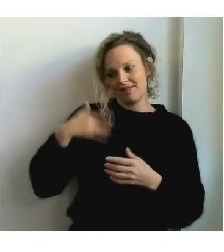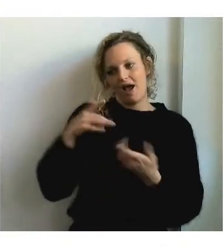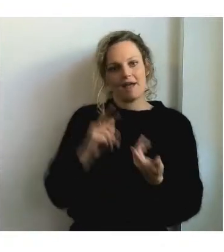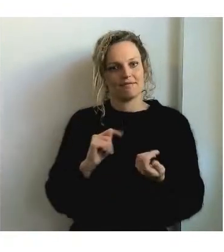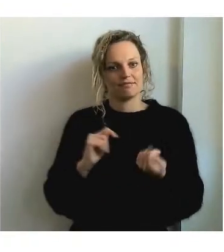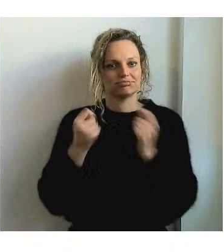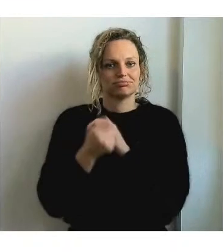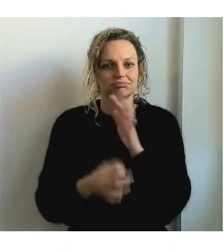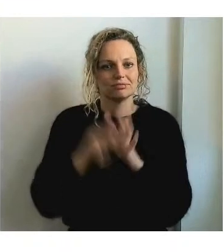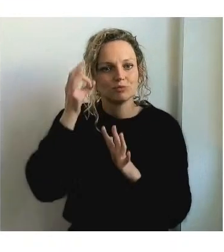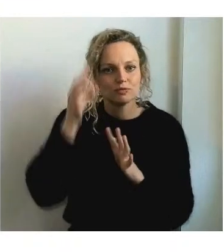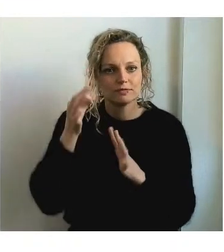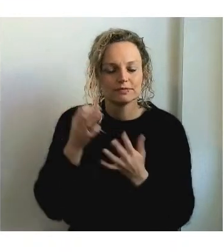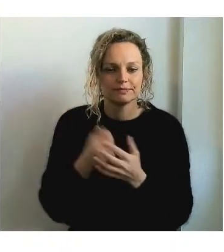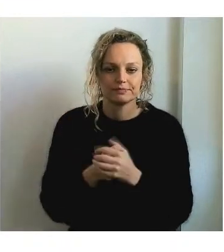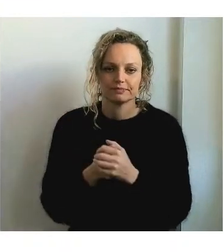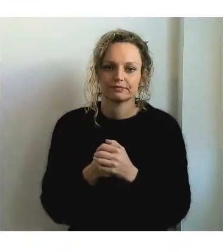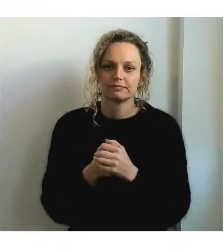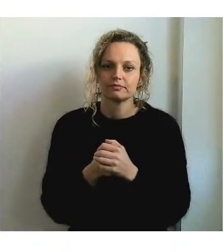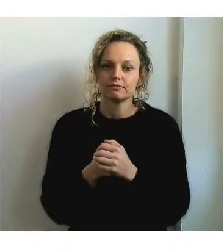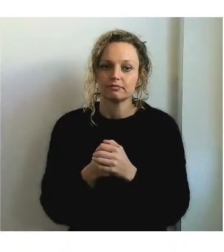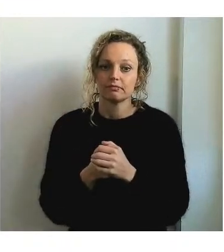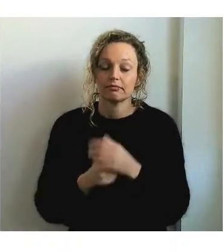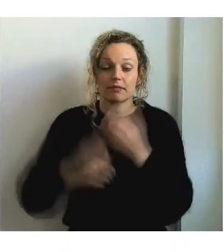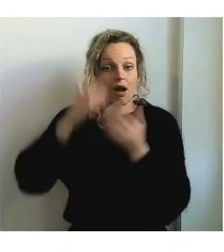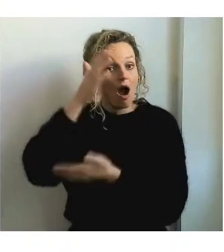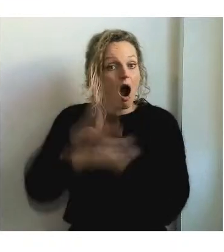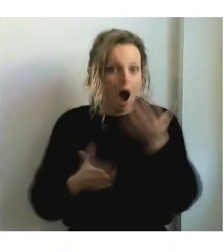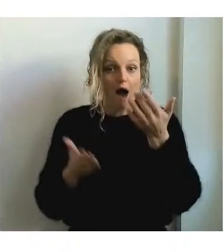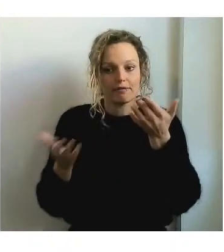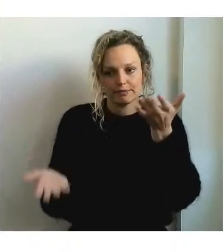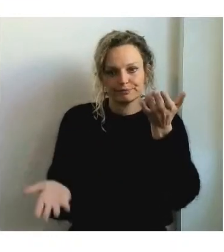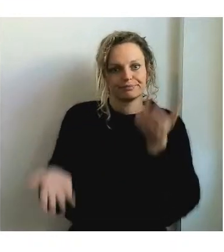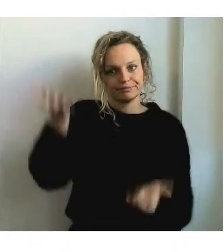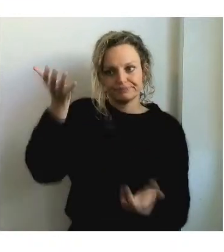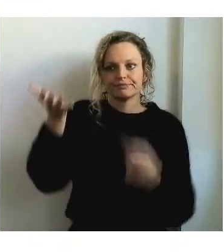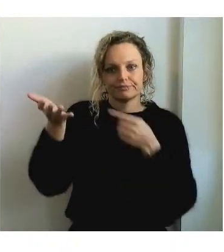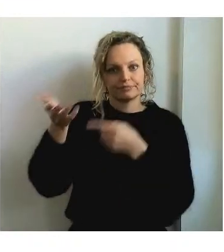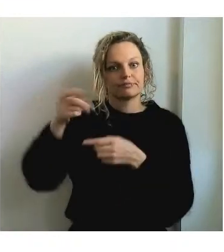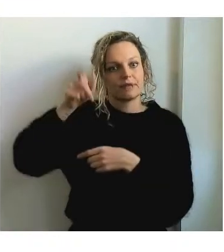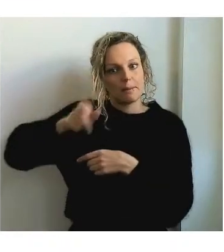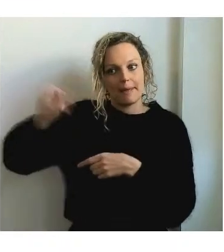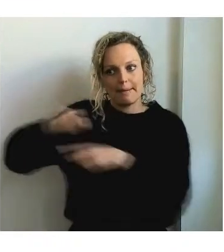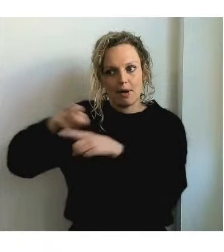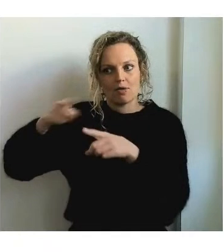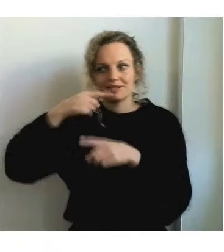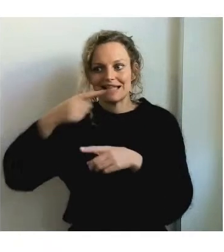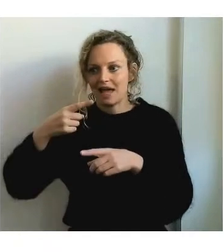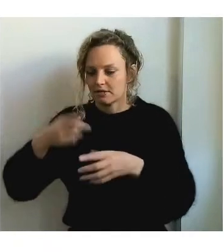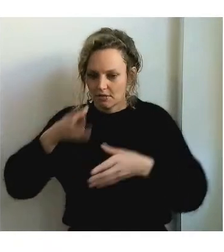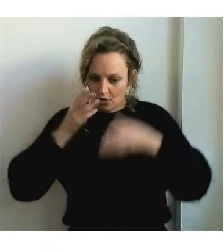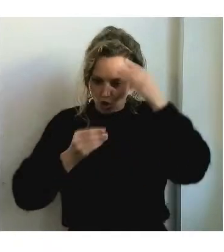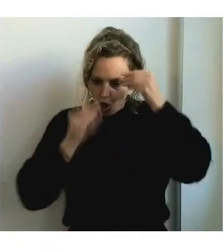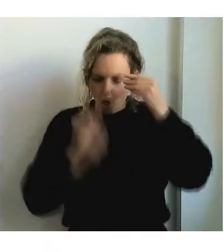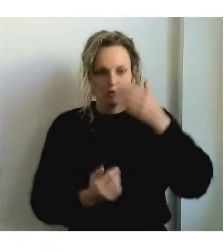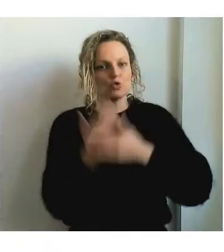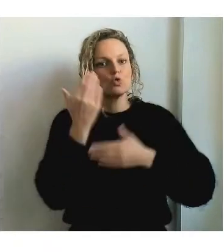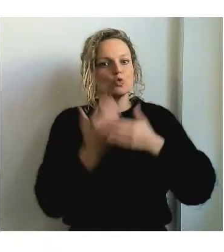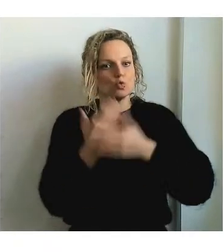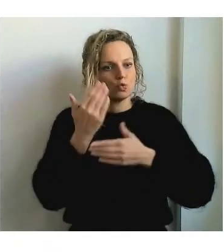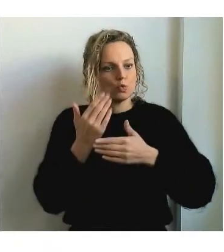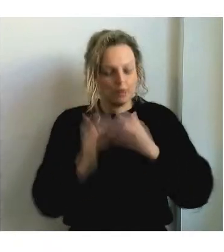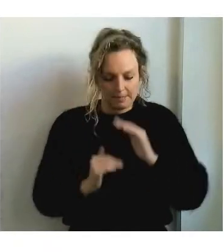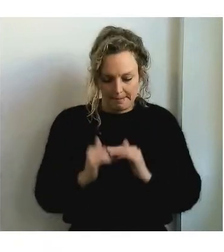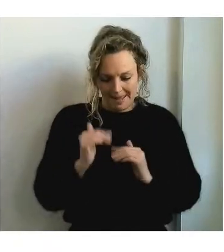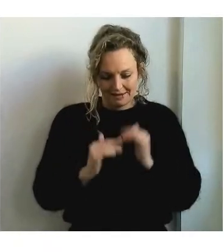were saying that they'd learned to do something new to build their digital skills and confidence. And with